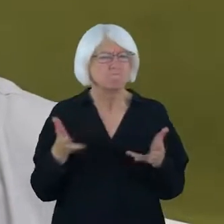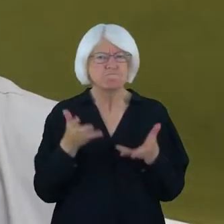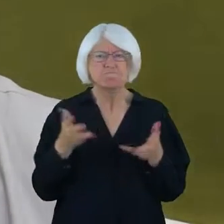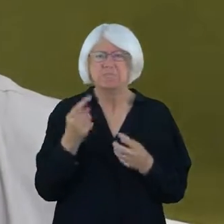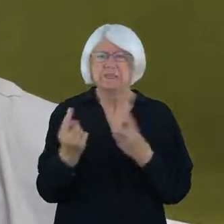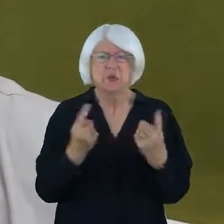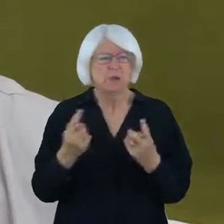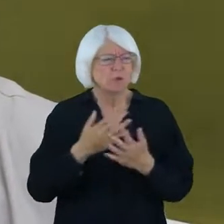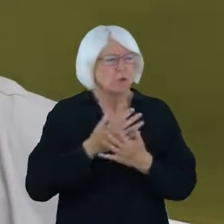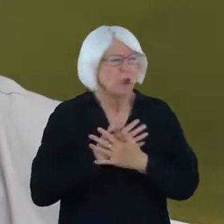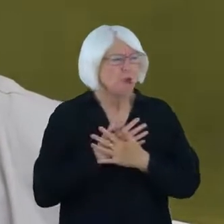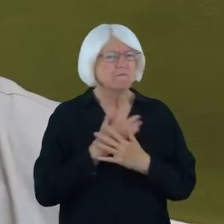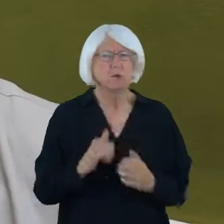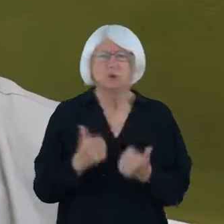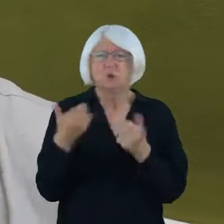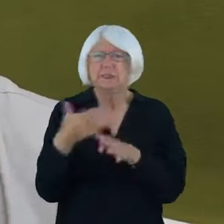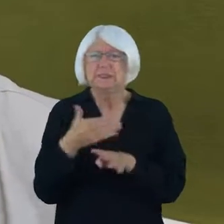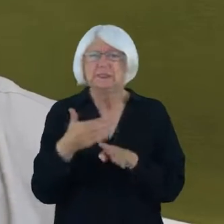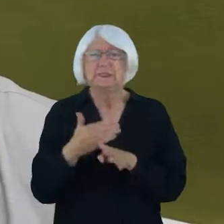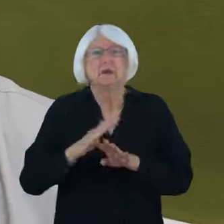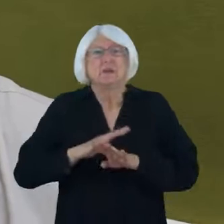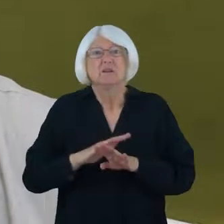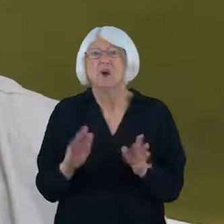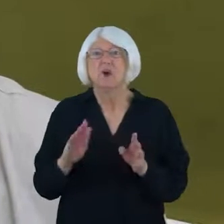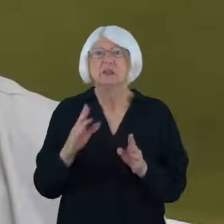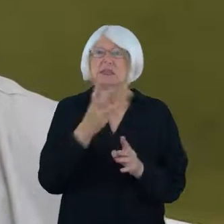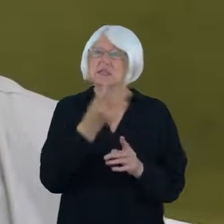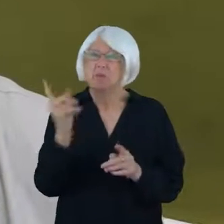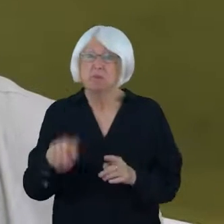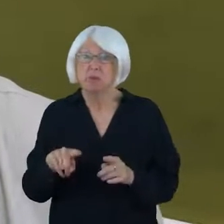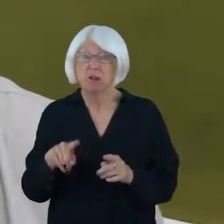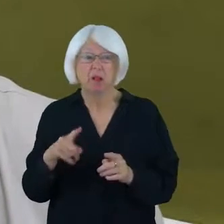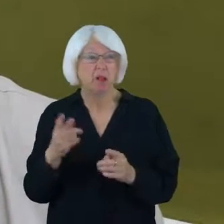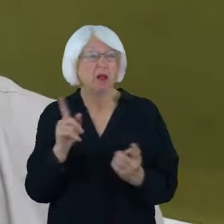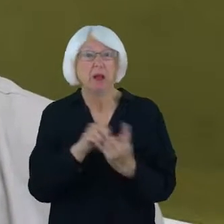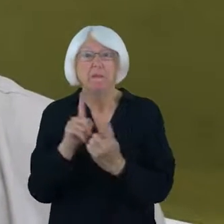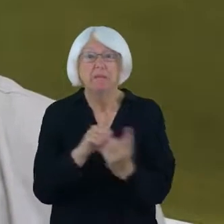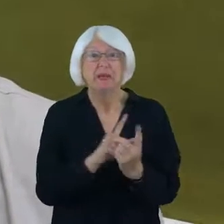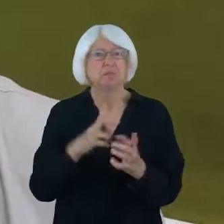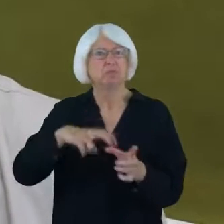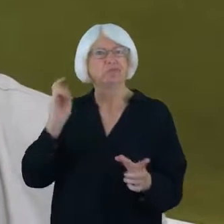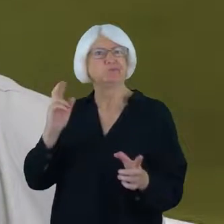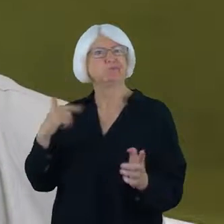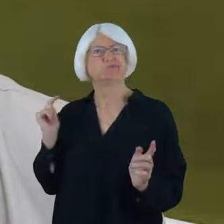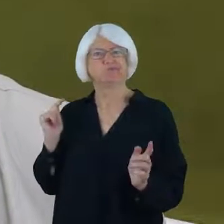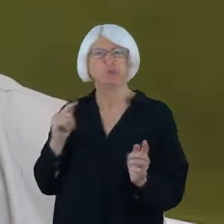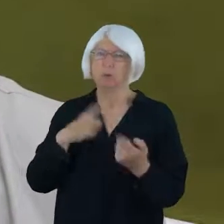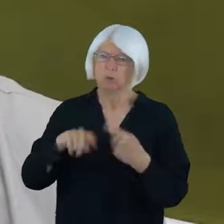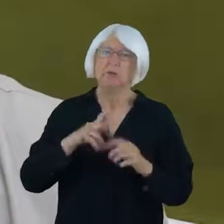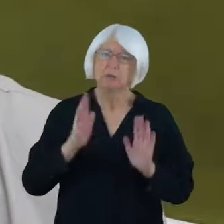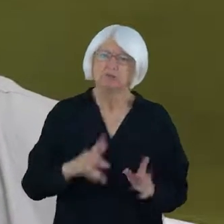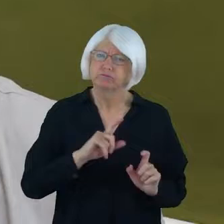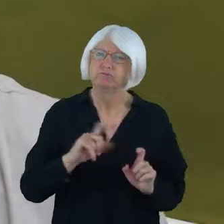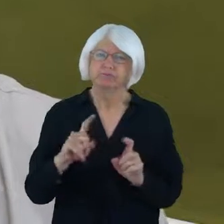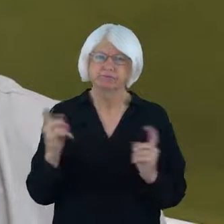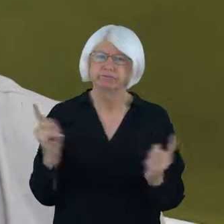another to love and good deeds, not neglecting to meet together, as is the habit of some, but encouraging one another, and all the